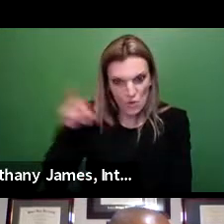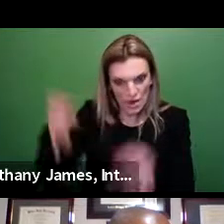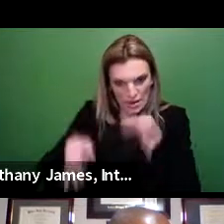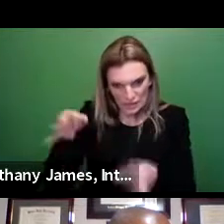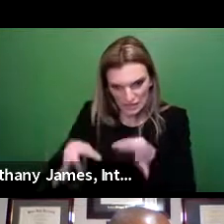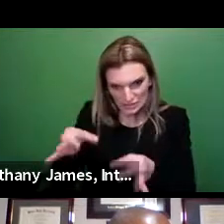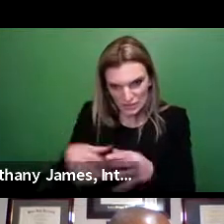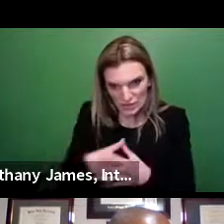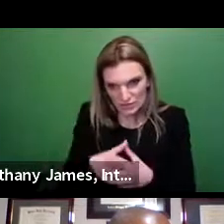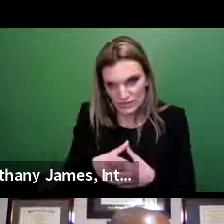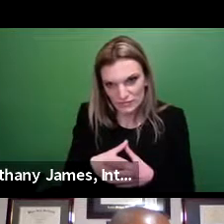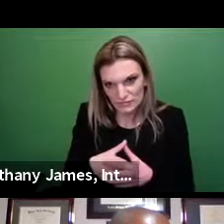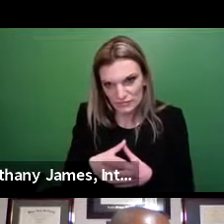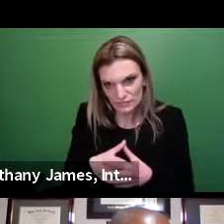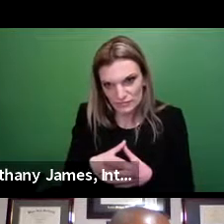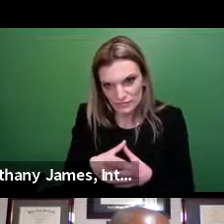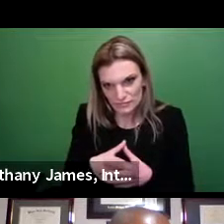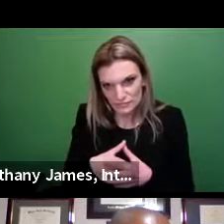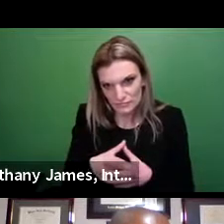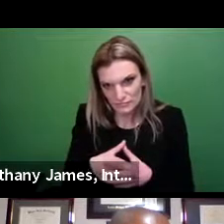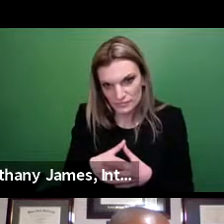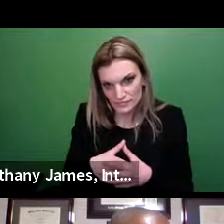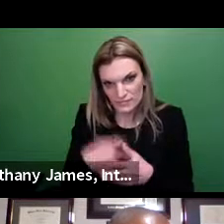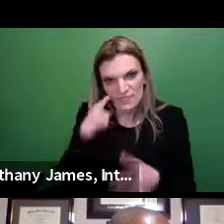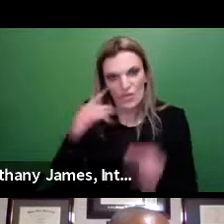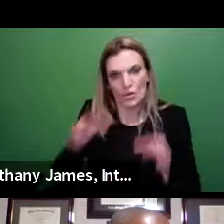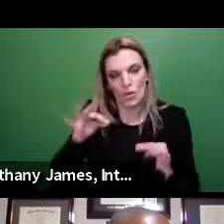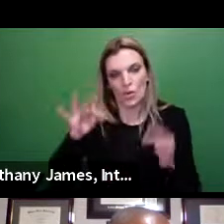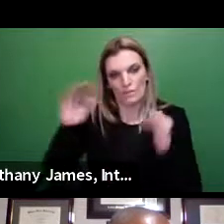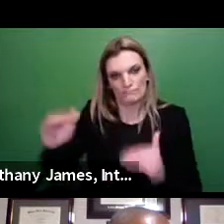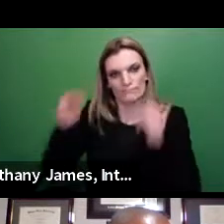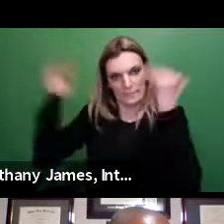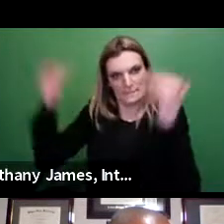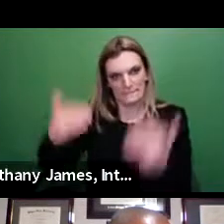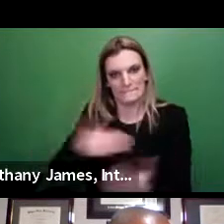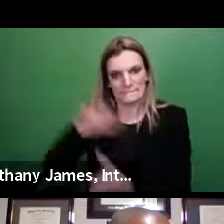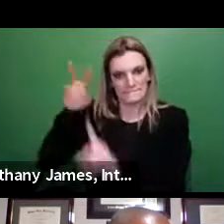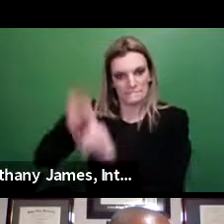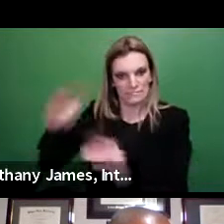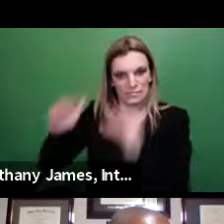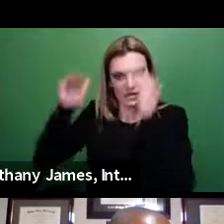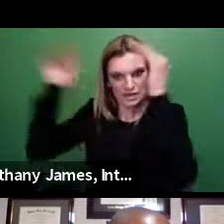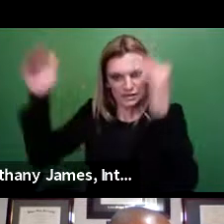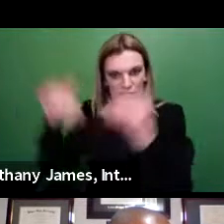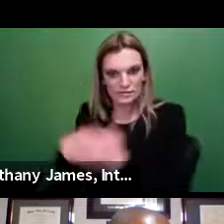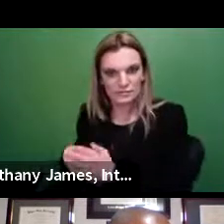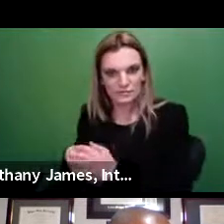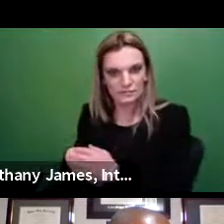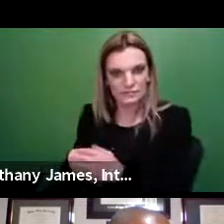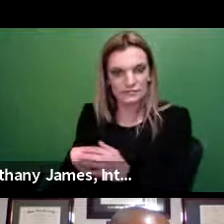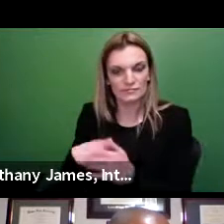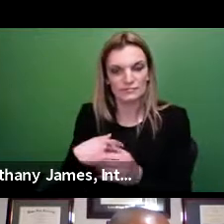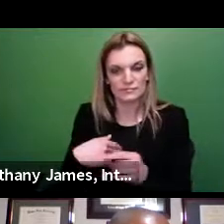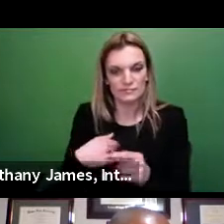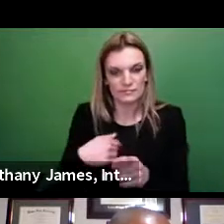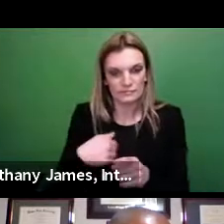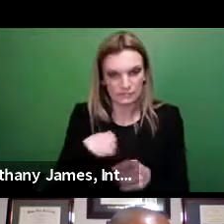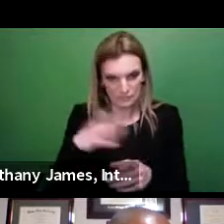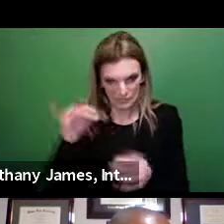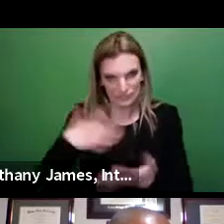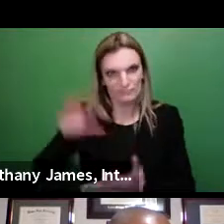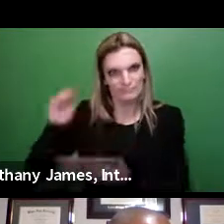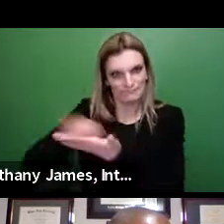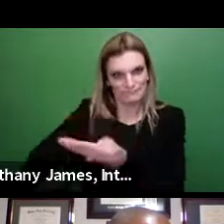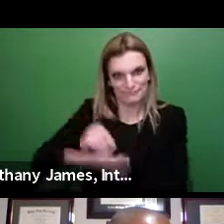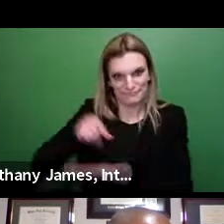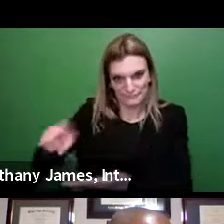before the Court of Appeals, an application for leave in that case. That was a case,